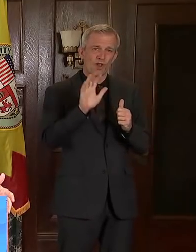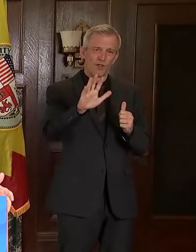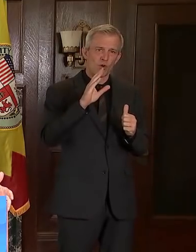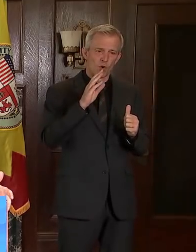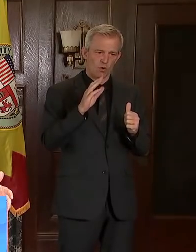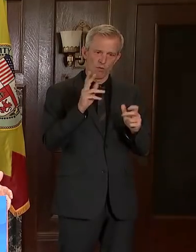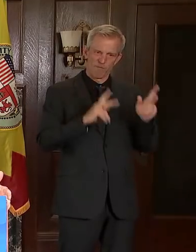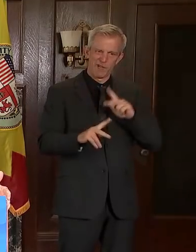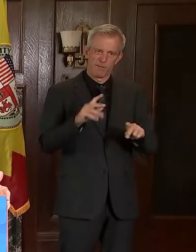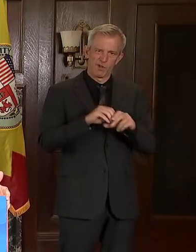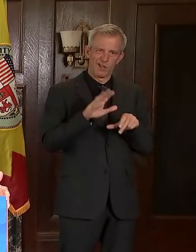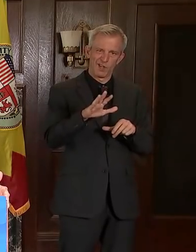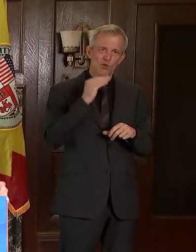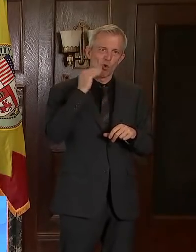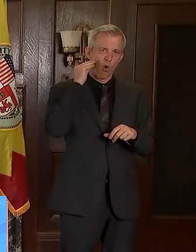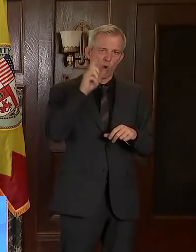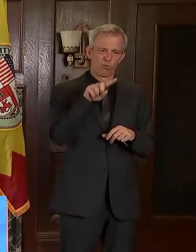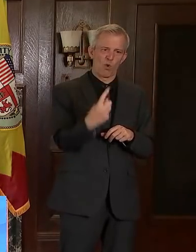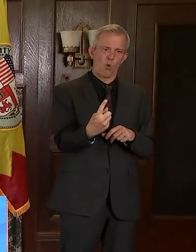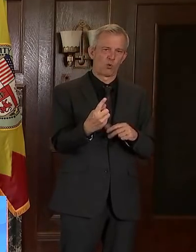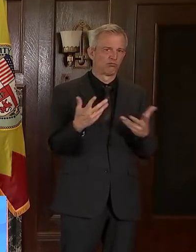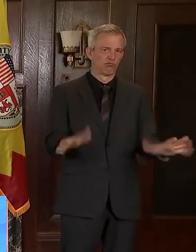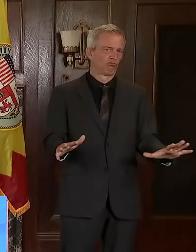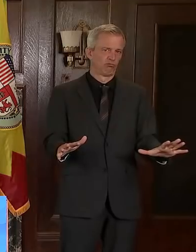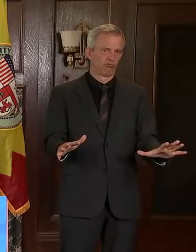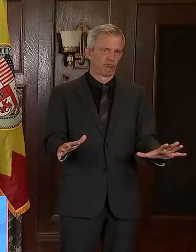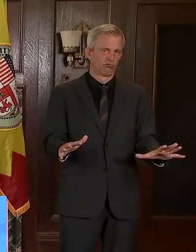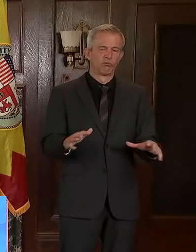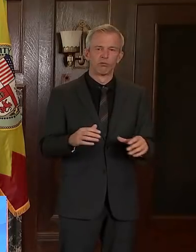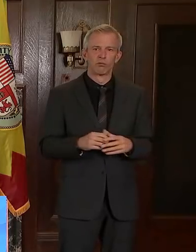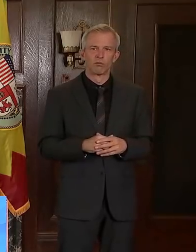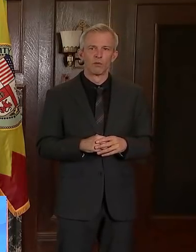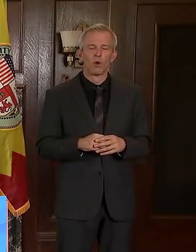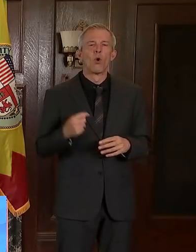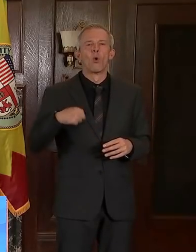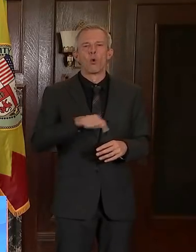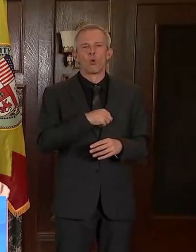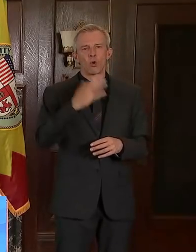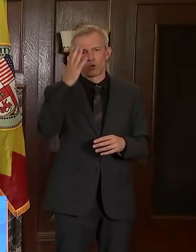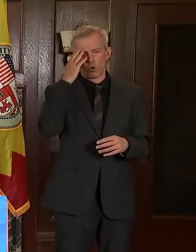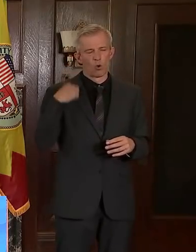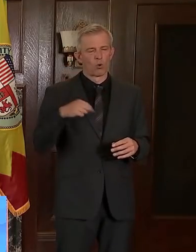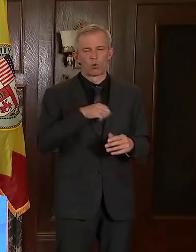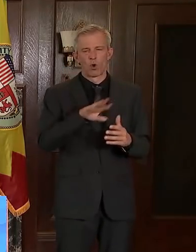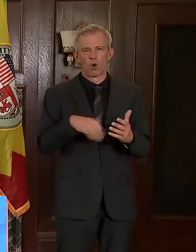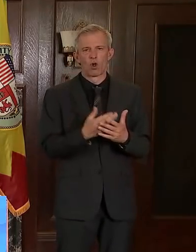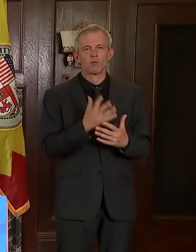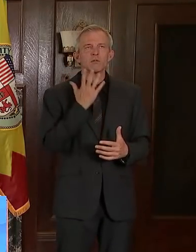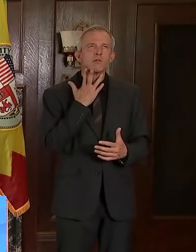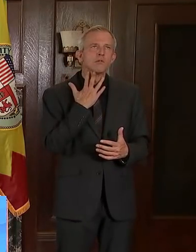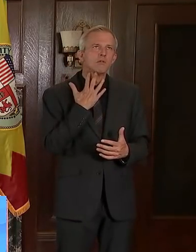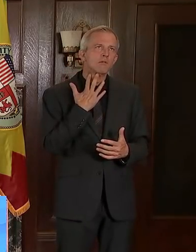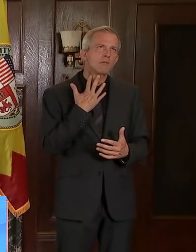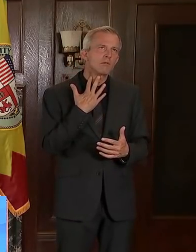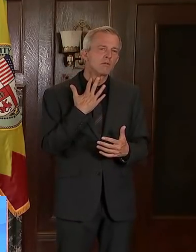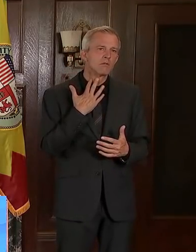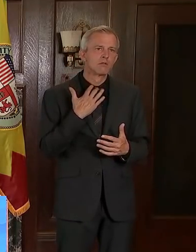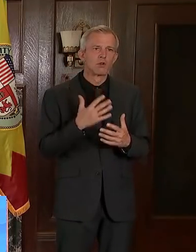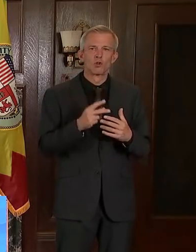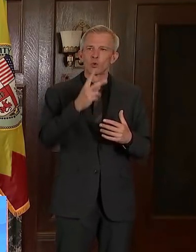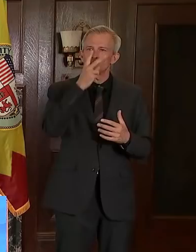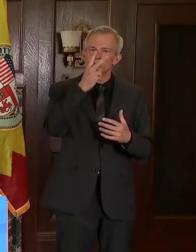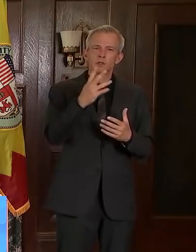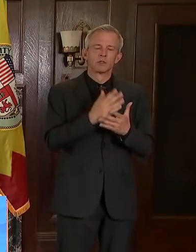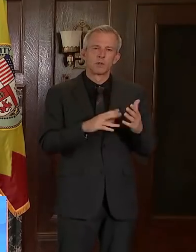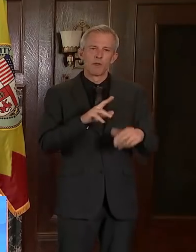we know what a difference it will make. We know that we've all been dying, not just to walk around the block one more time, but to see some of the natural